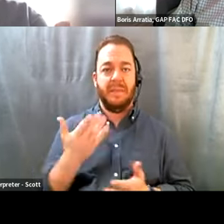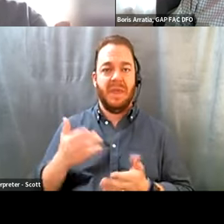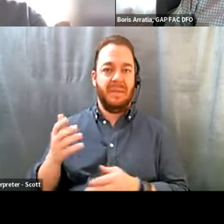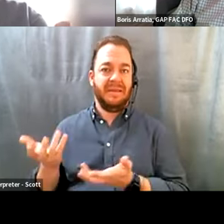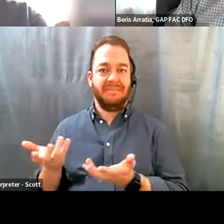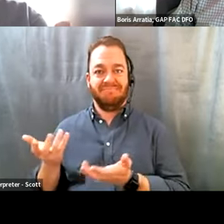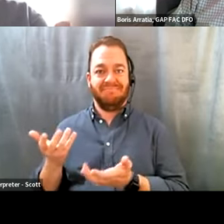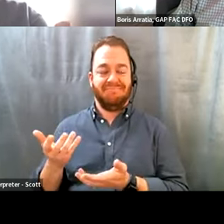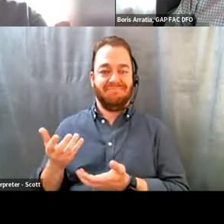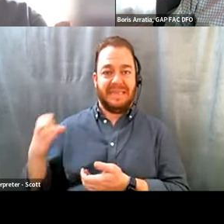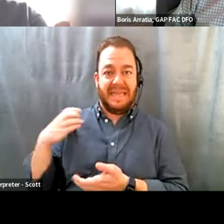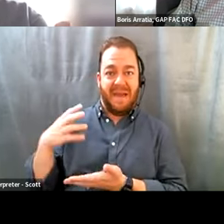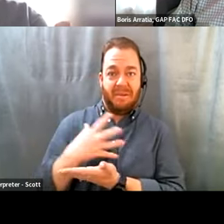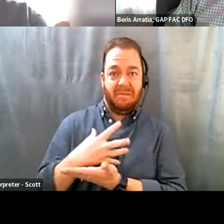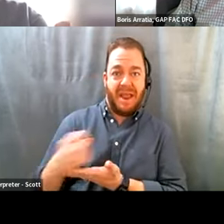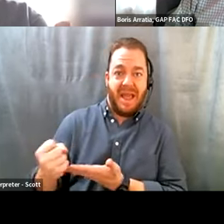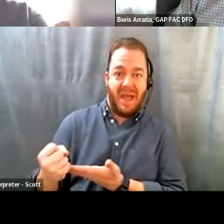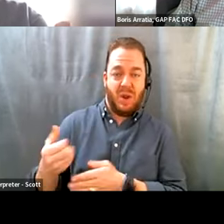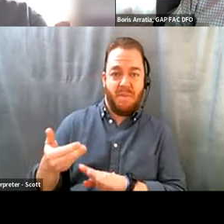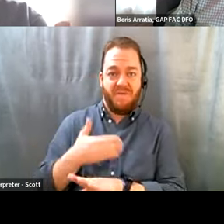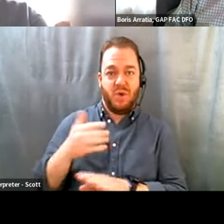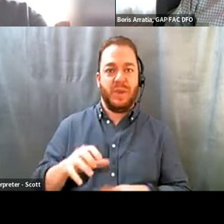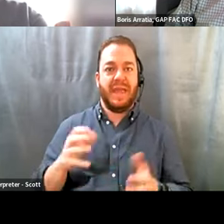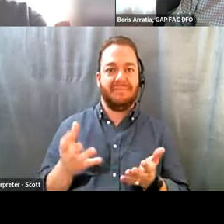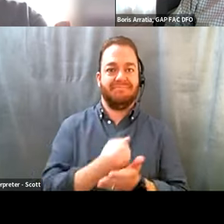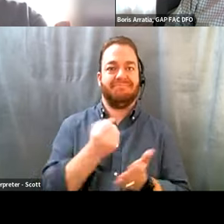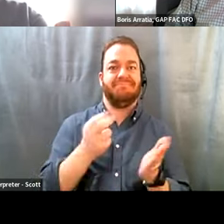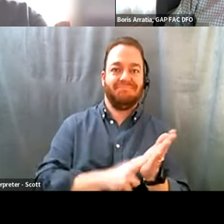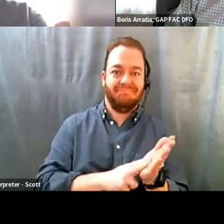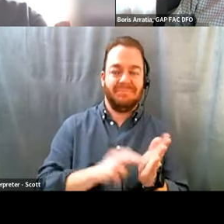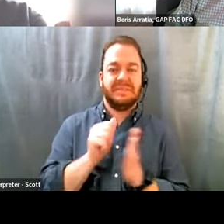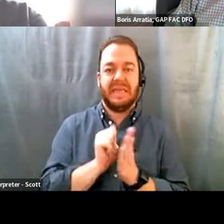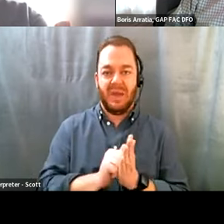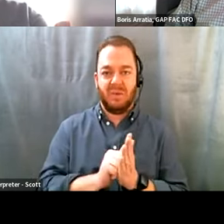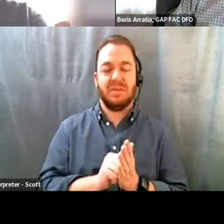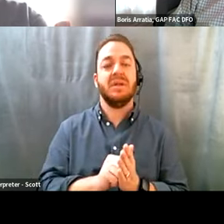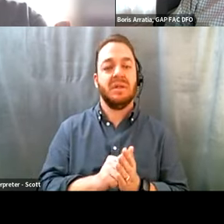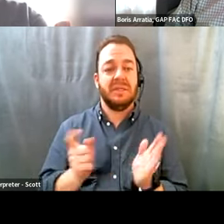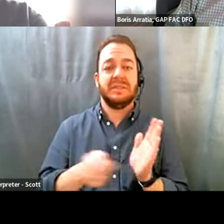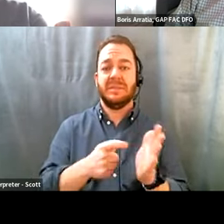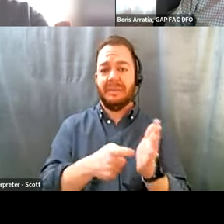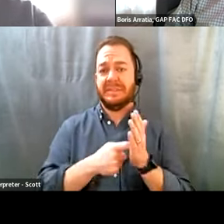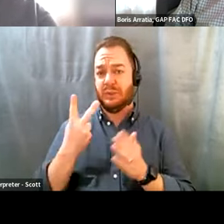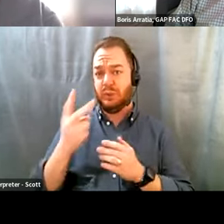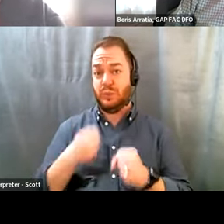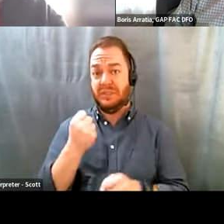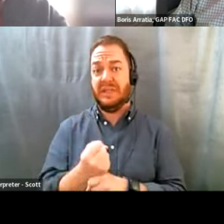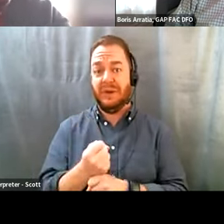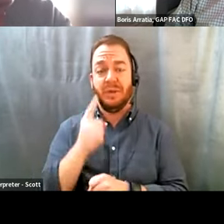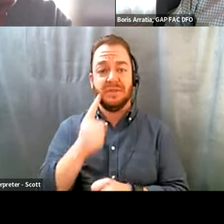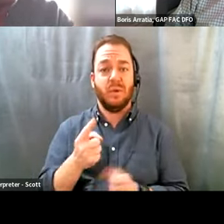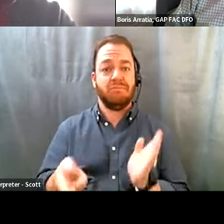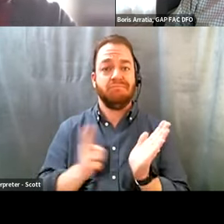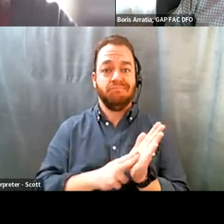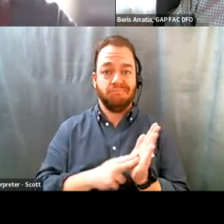out of capital before you can actually land those accounts. And we've seen it. Sometimes it can take 2 years to land